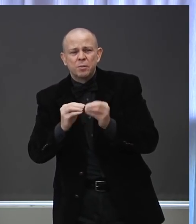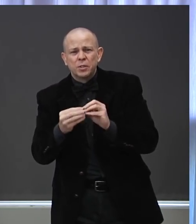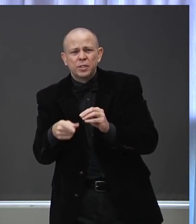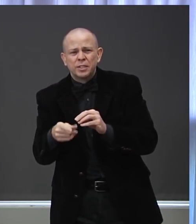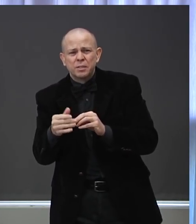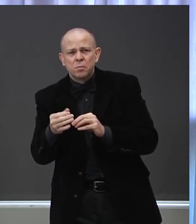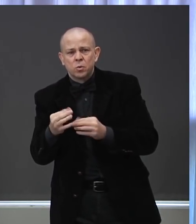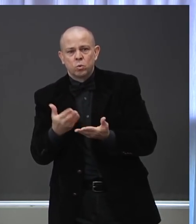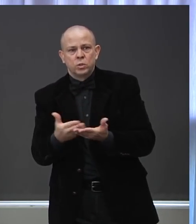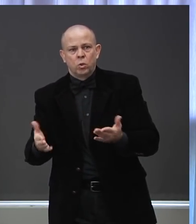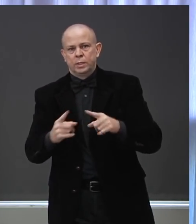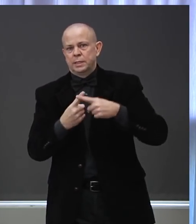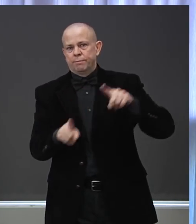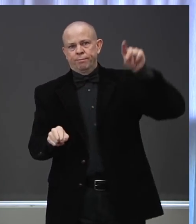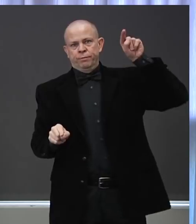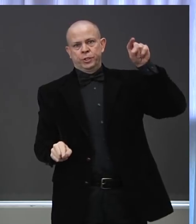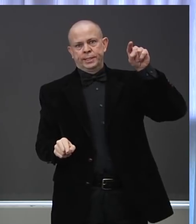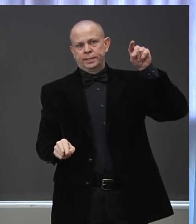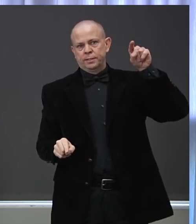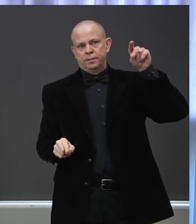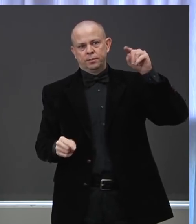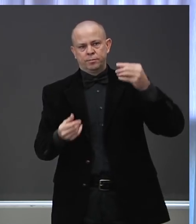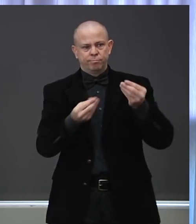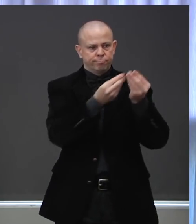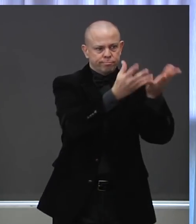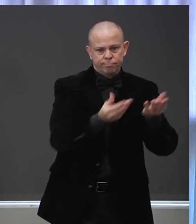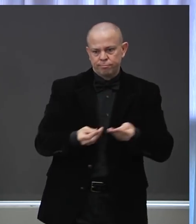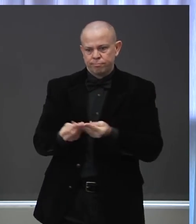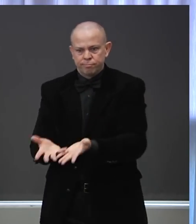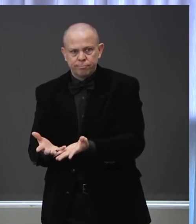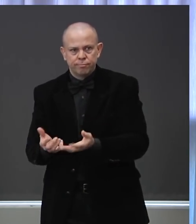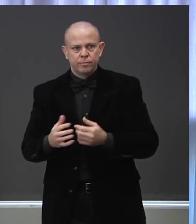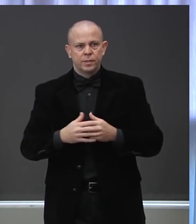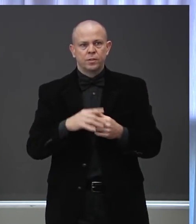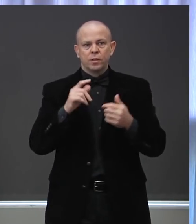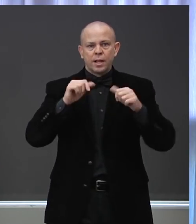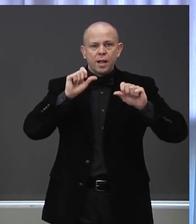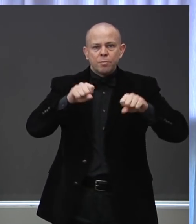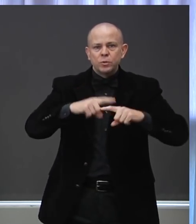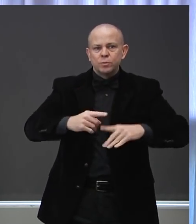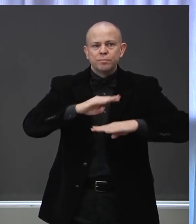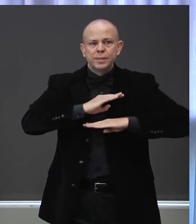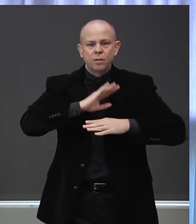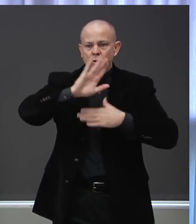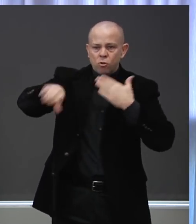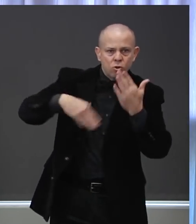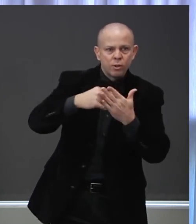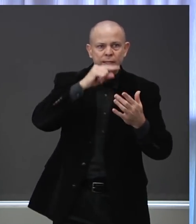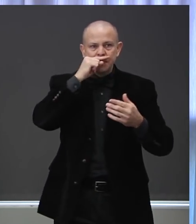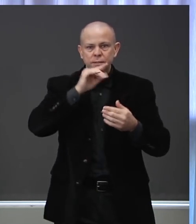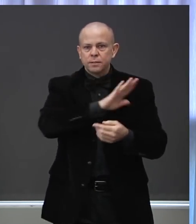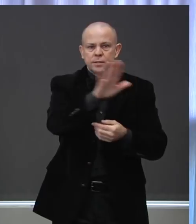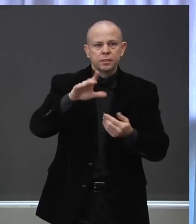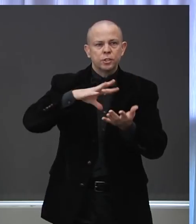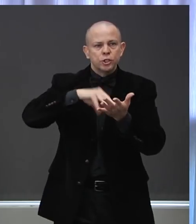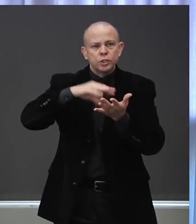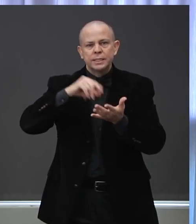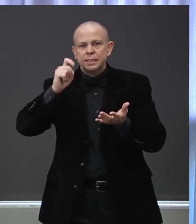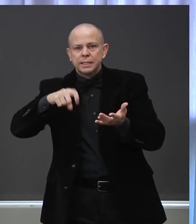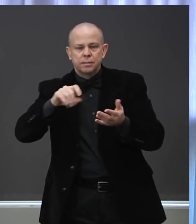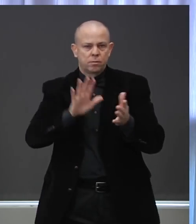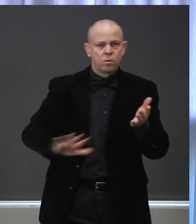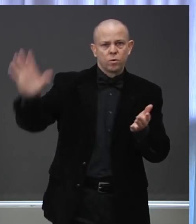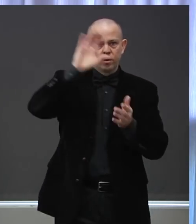and the teachers' abilities to meet every student's needs look different in those settings. And so in some of our